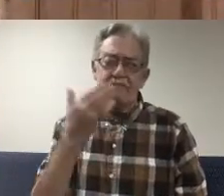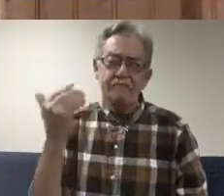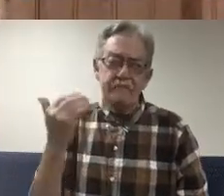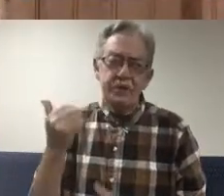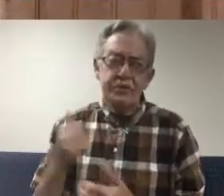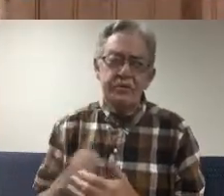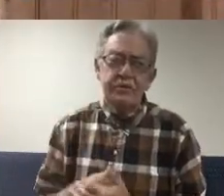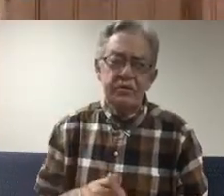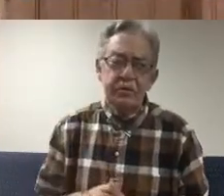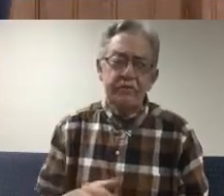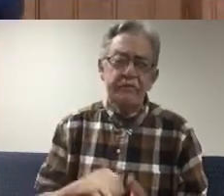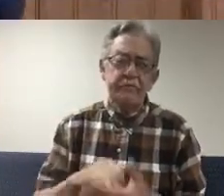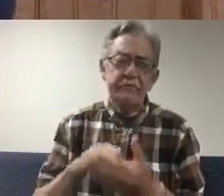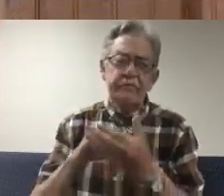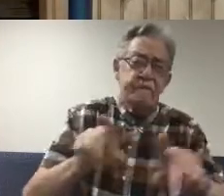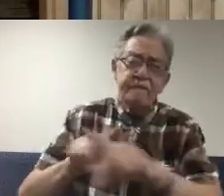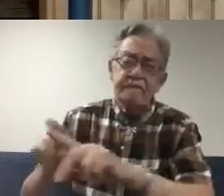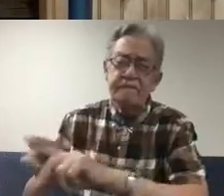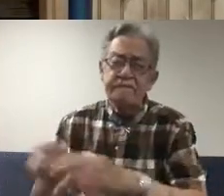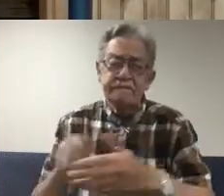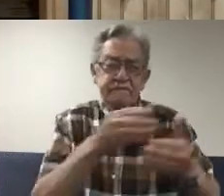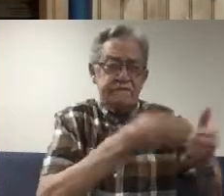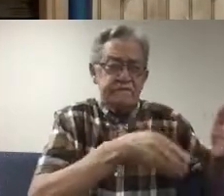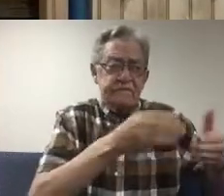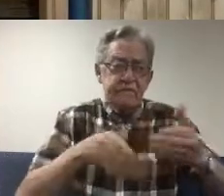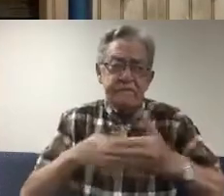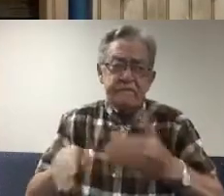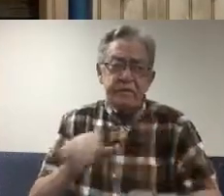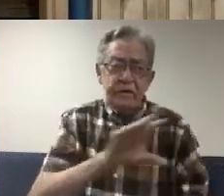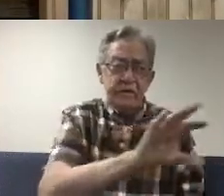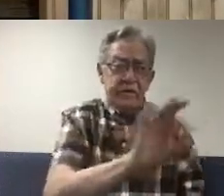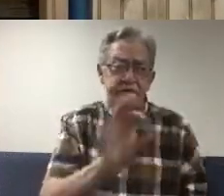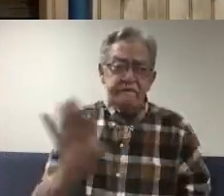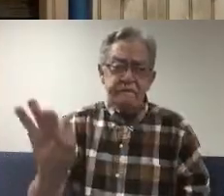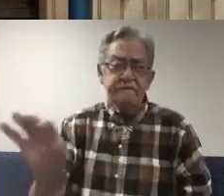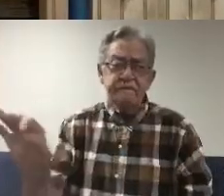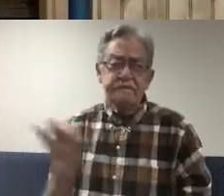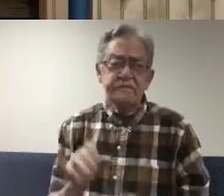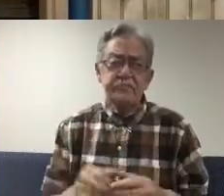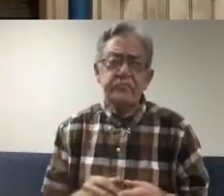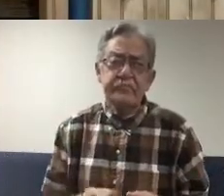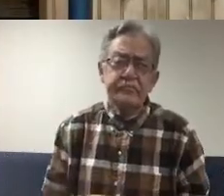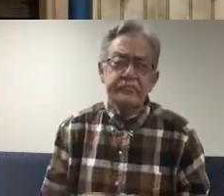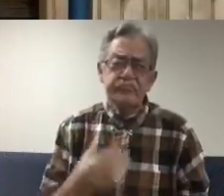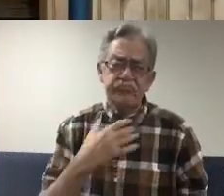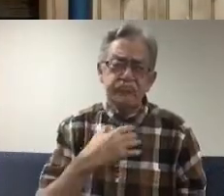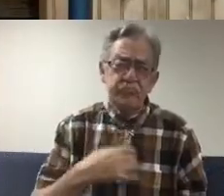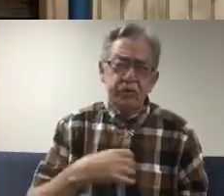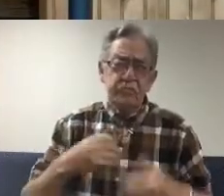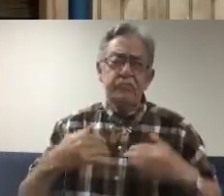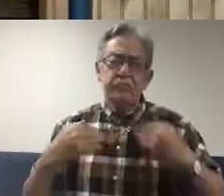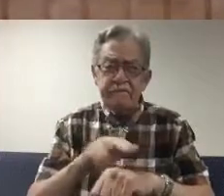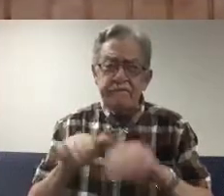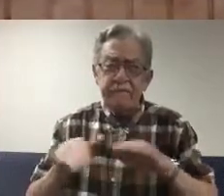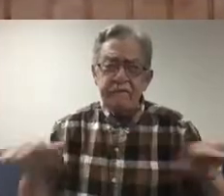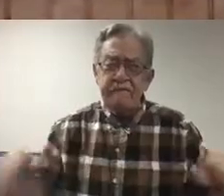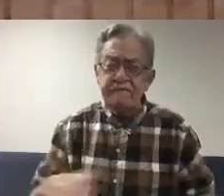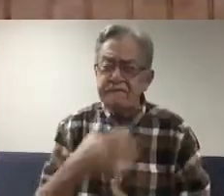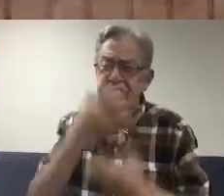to be true at all, that you are not DNA biologically born with that kind